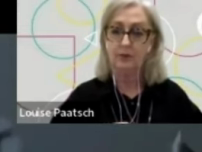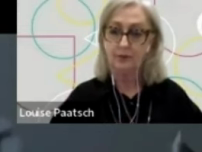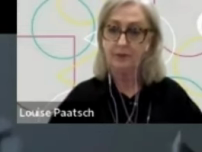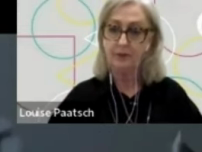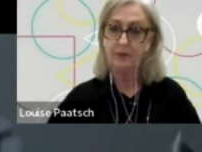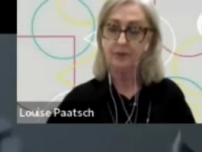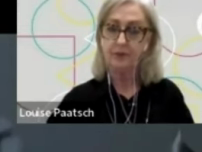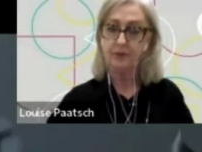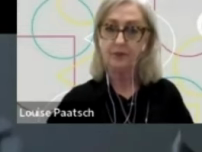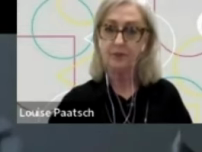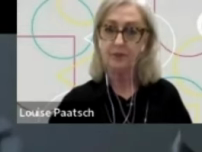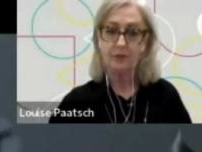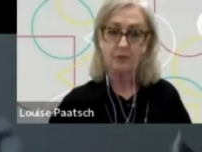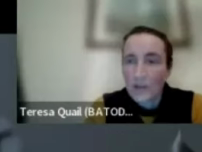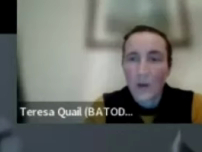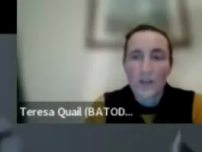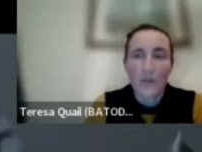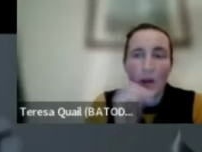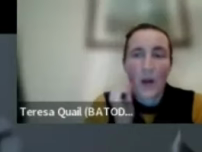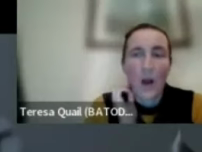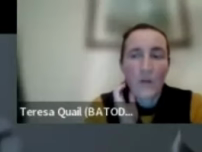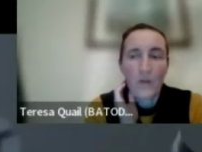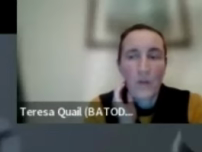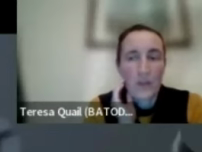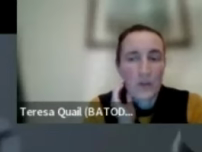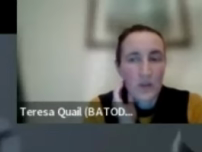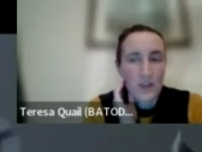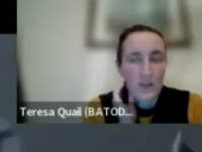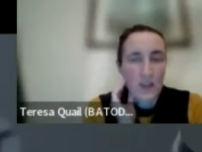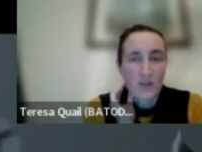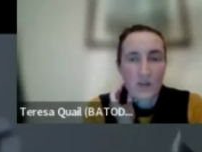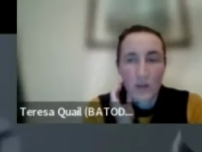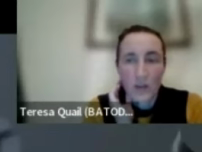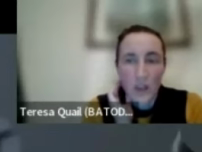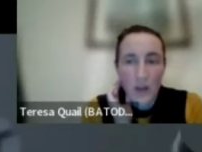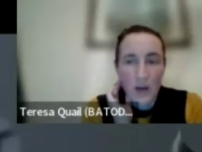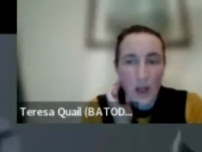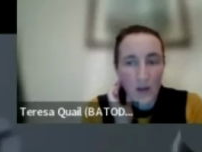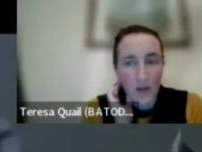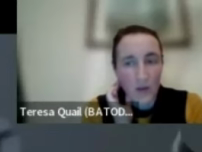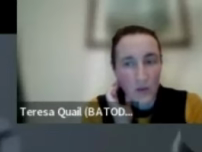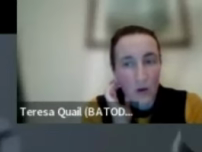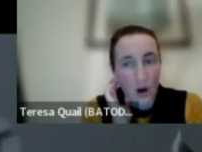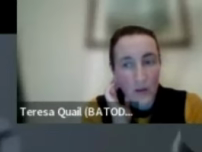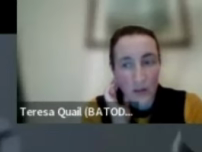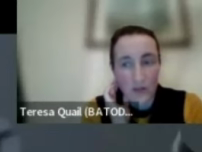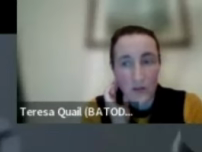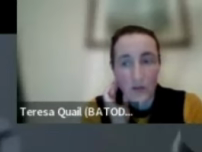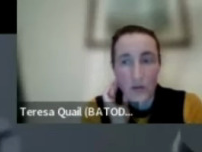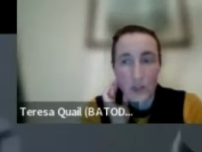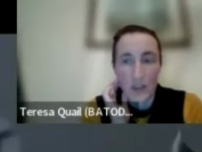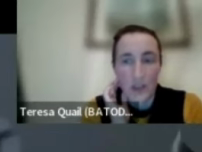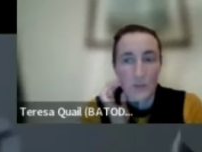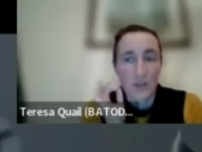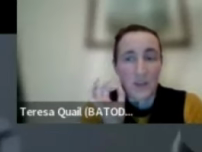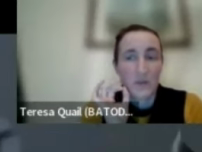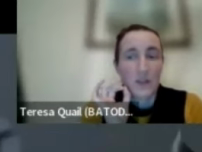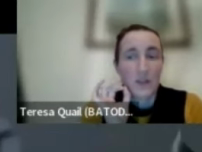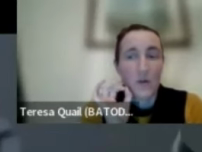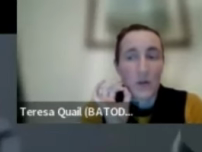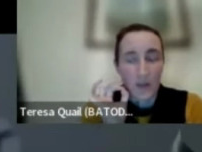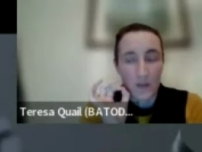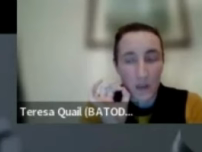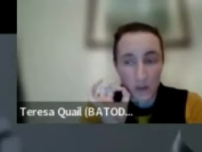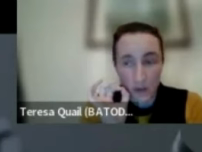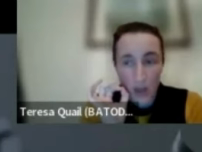well. There's a question about how often might you use these lists during the year, and also are these two checklists